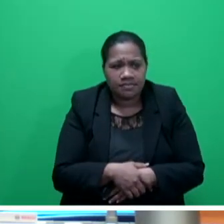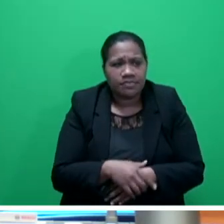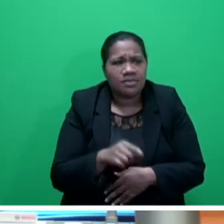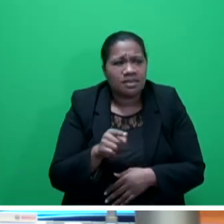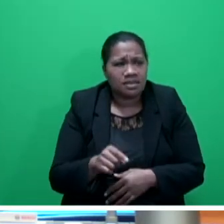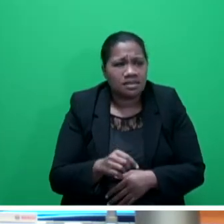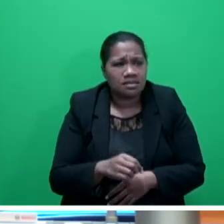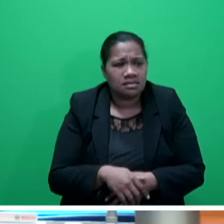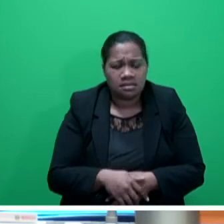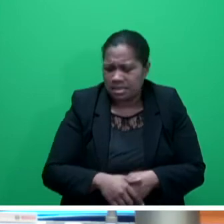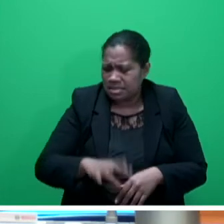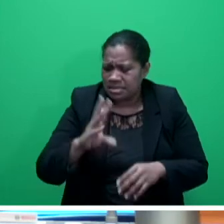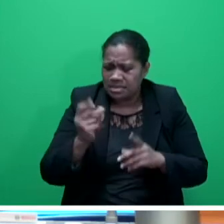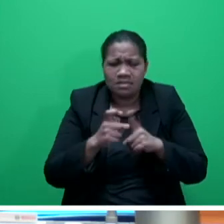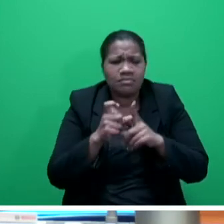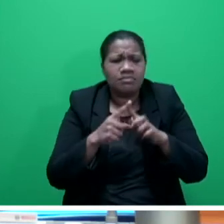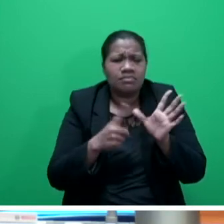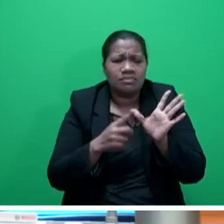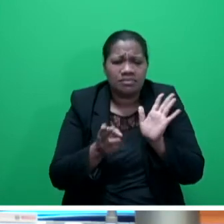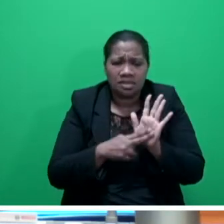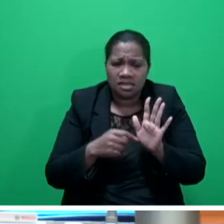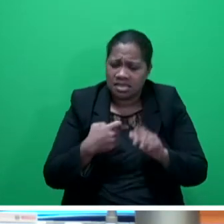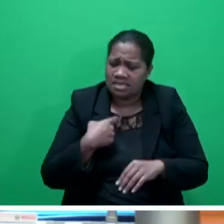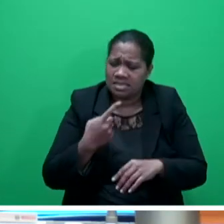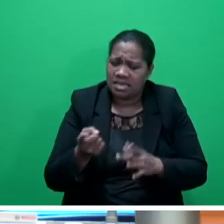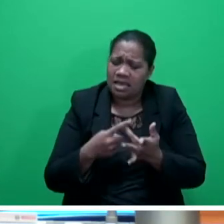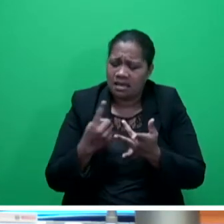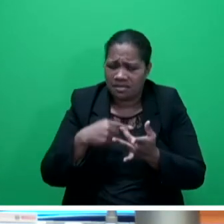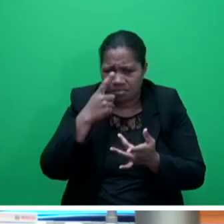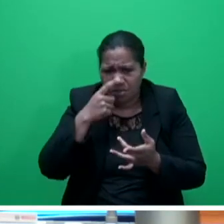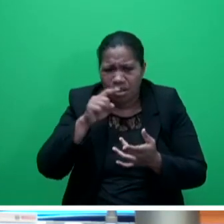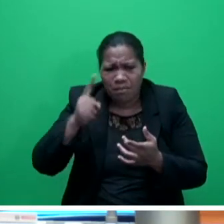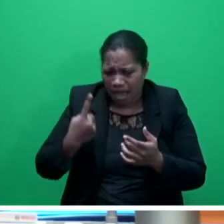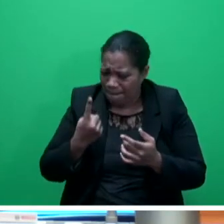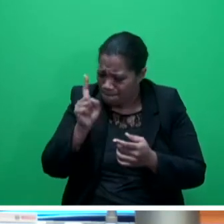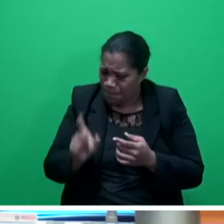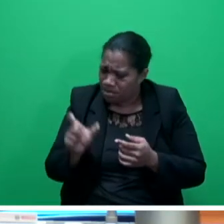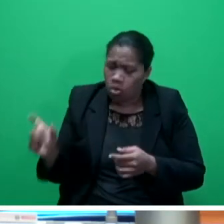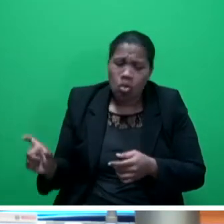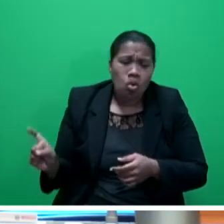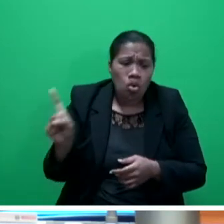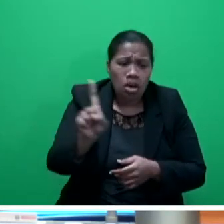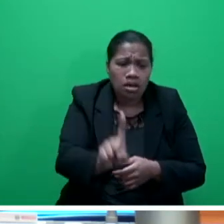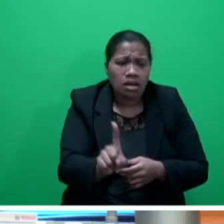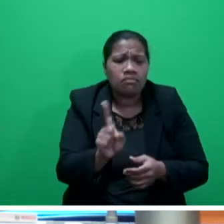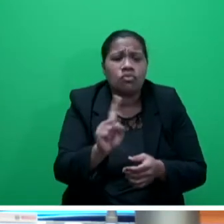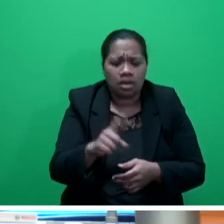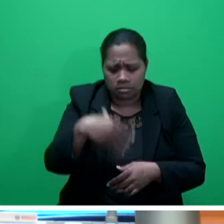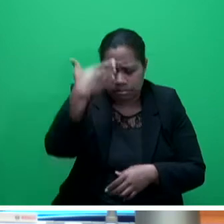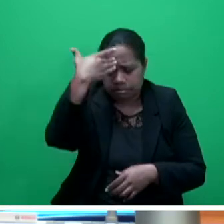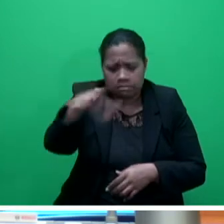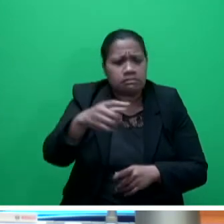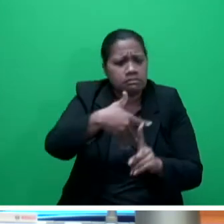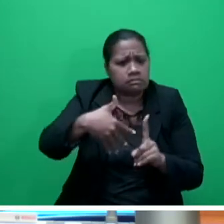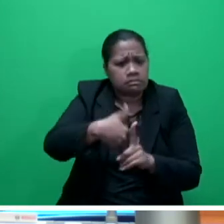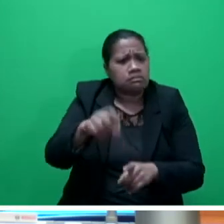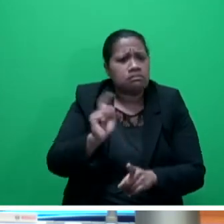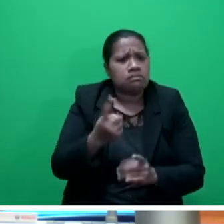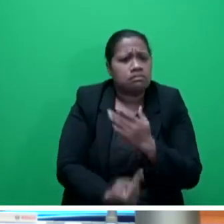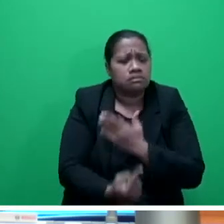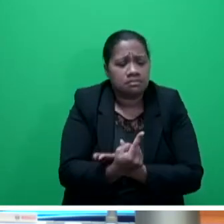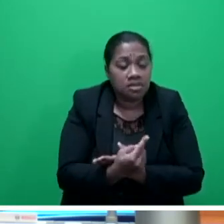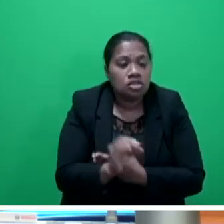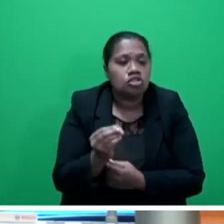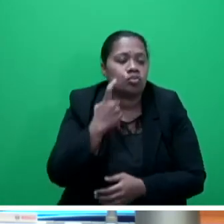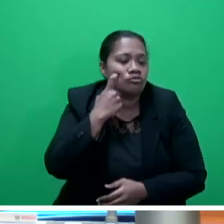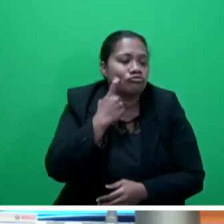no legal knowledge, just simply to represent them or represent the university. So we are trying to get the quality of the education